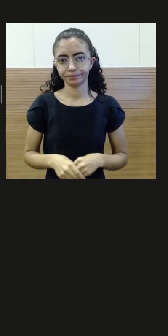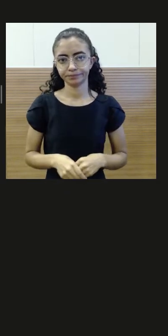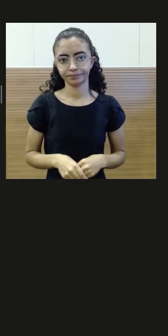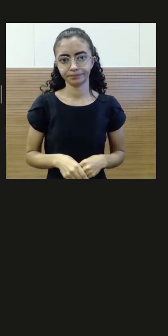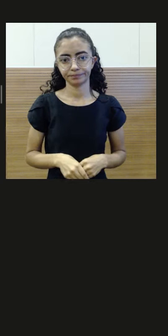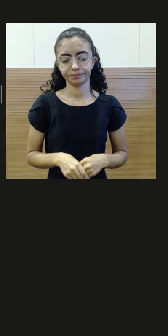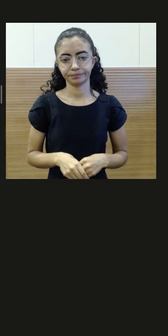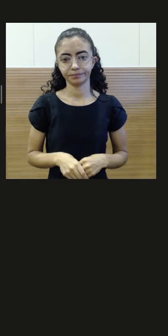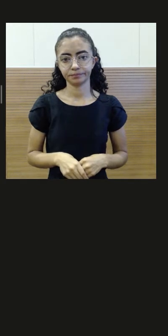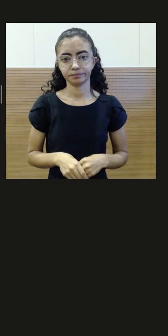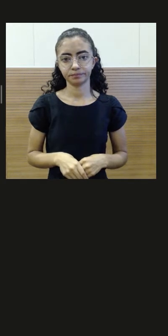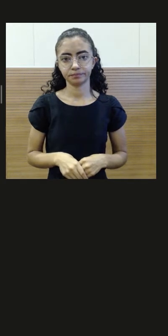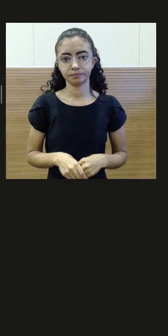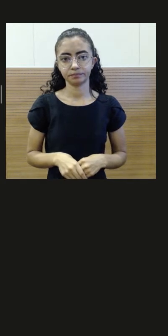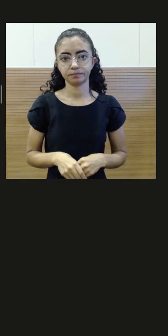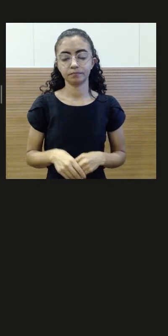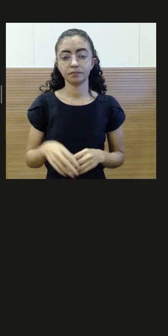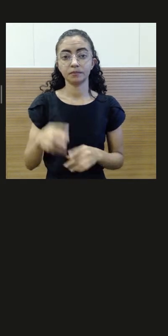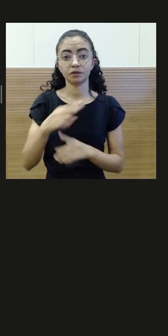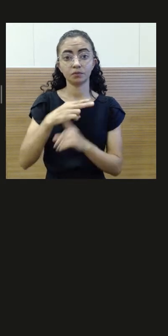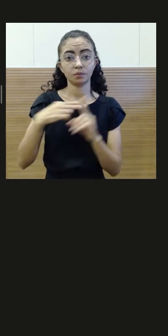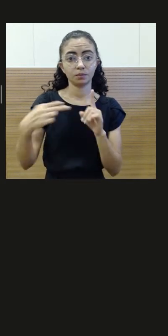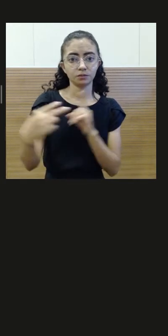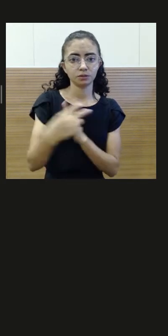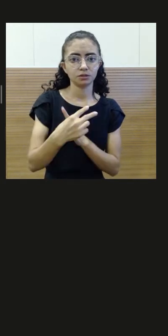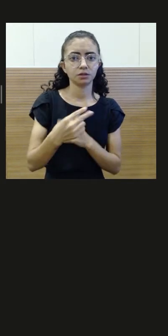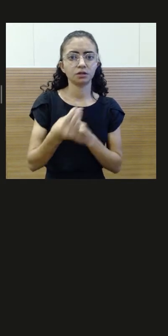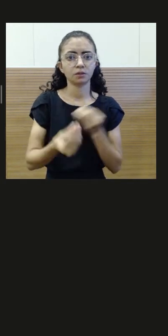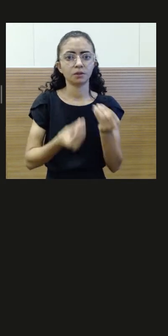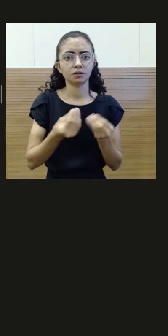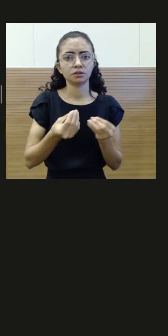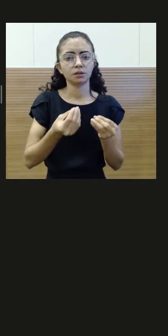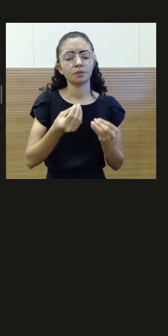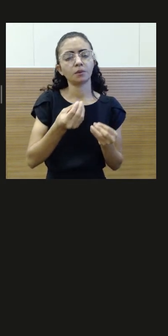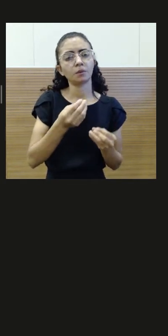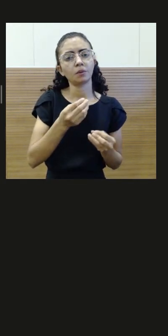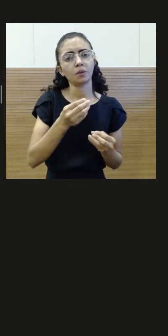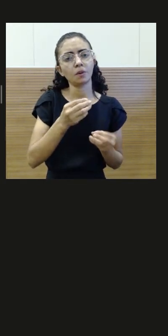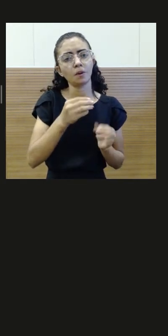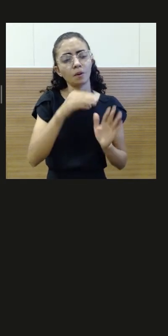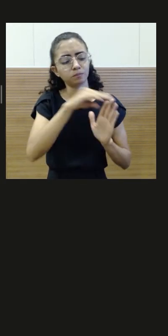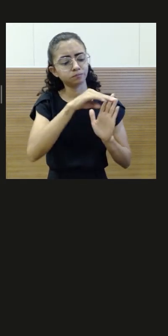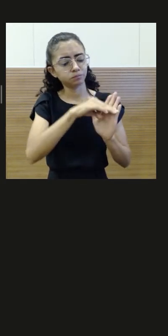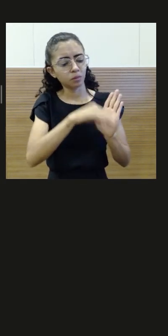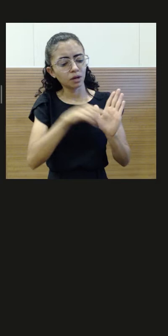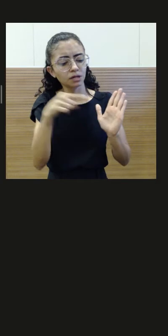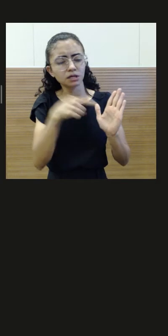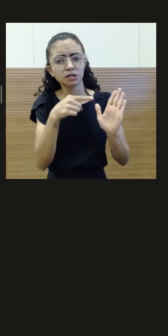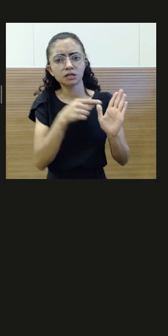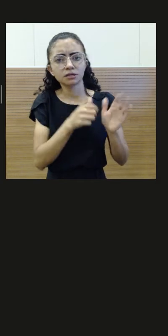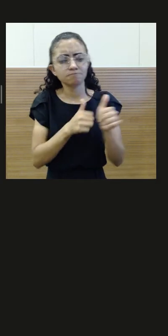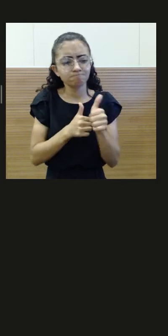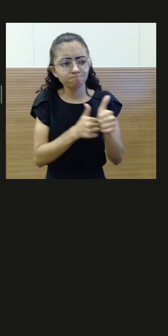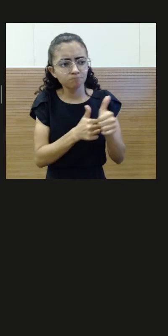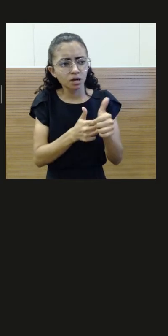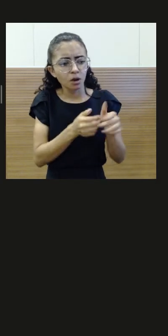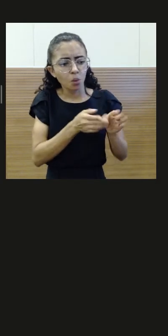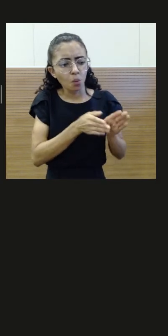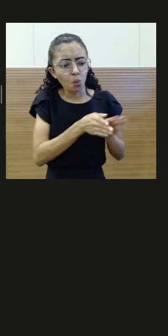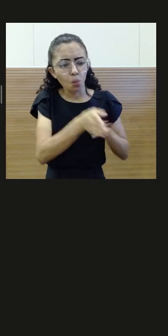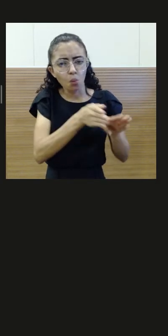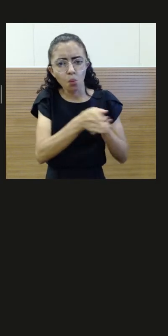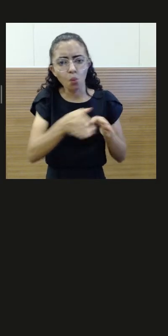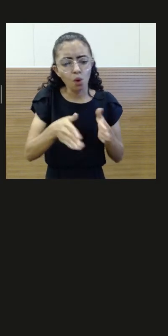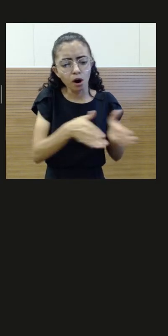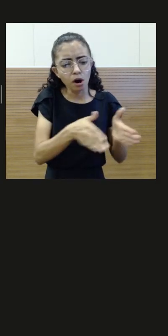Paradigms, like maps, need to be redrawn when they fail to show the way. The evident failure of accepted paradigms